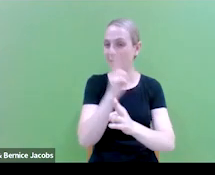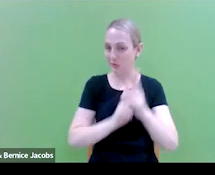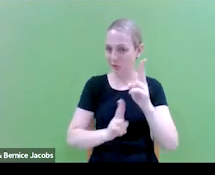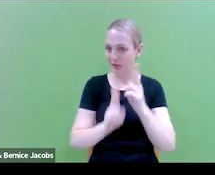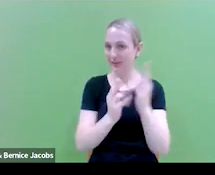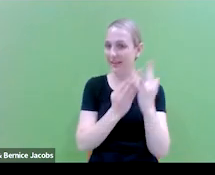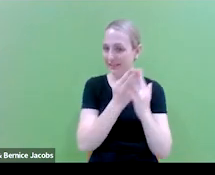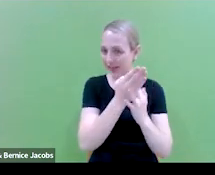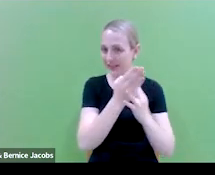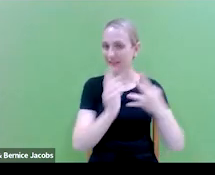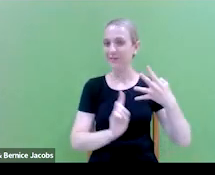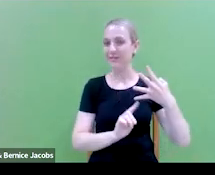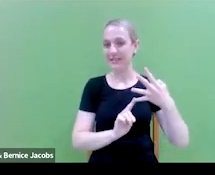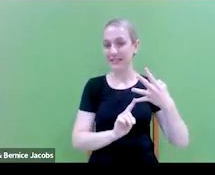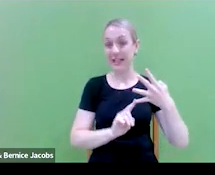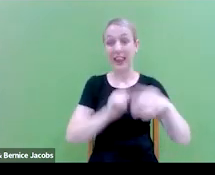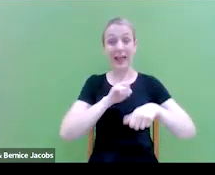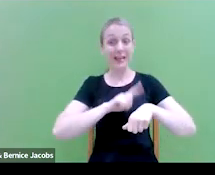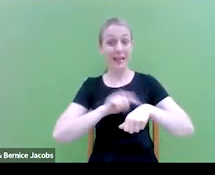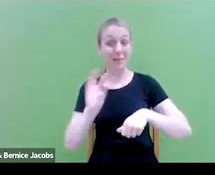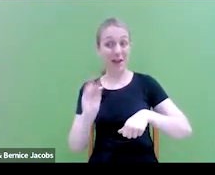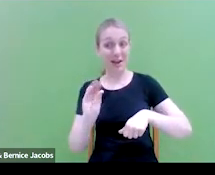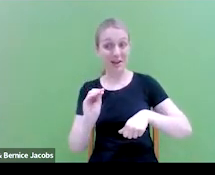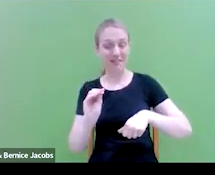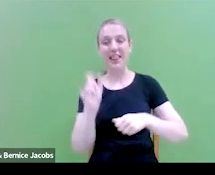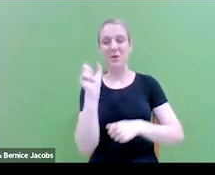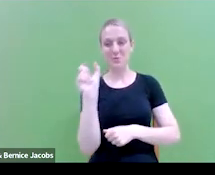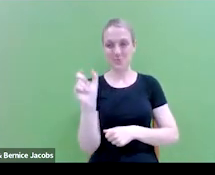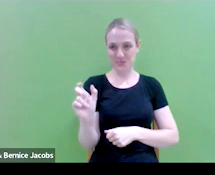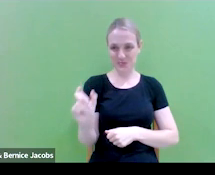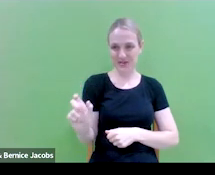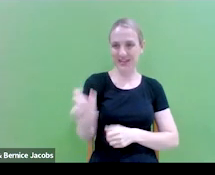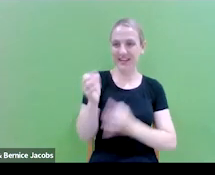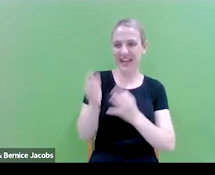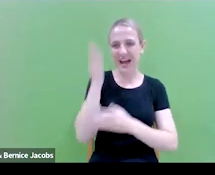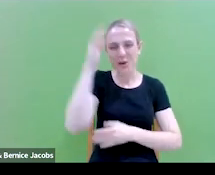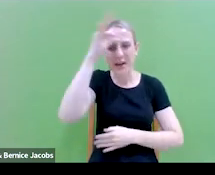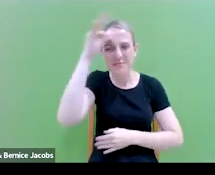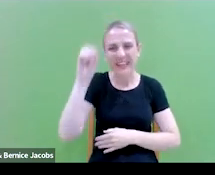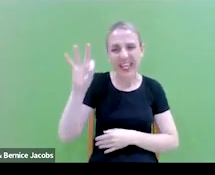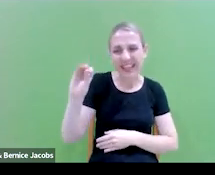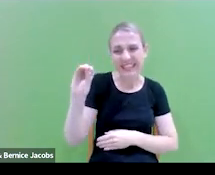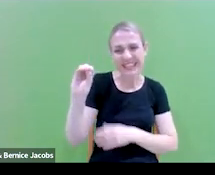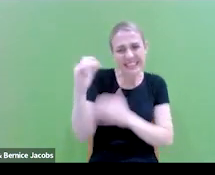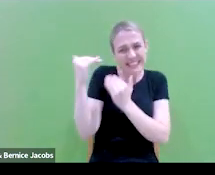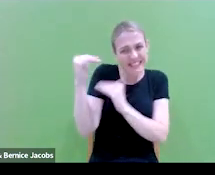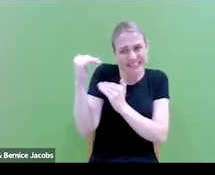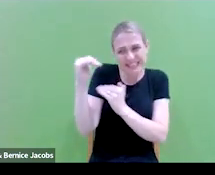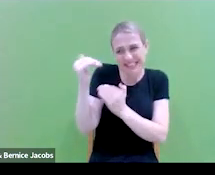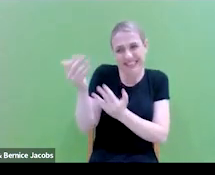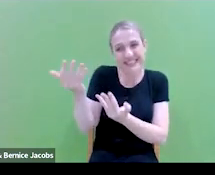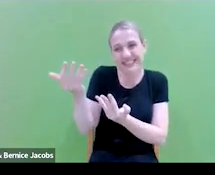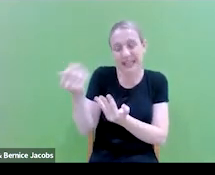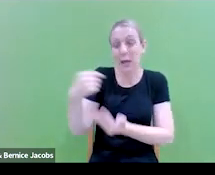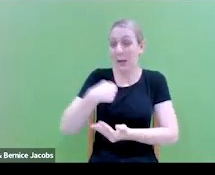then finally, if there's time, we're going to touch on terminology. I do know that 30 minutes is not a lot of time. I can speak on